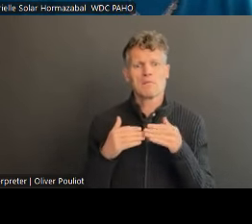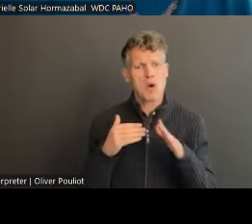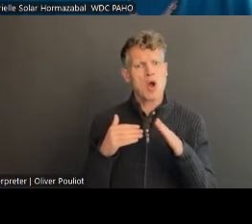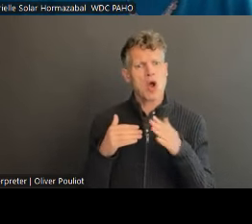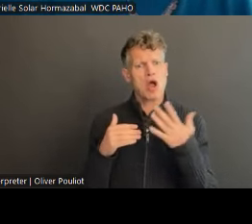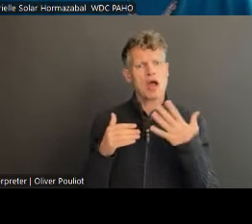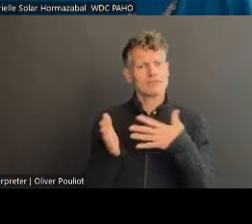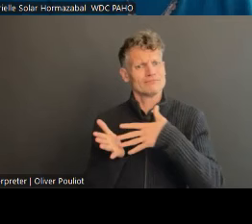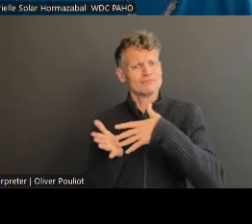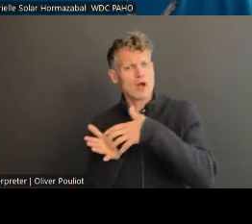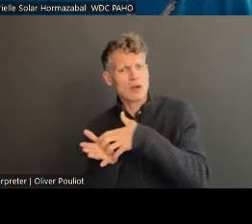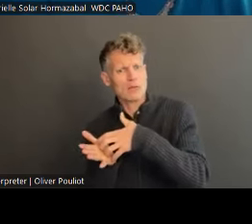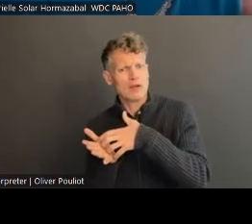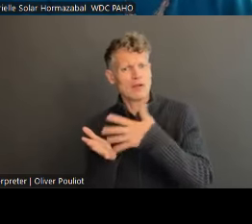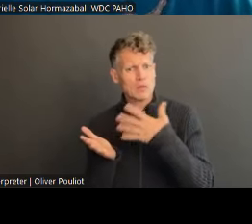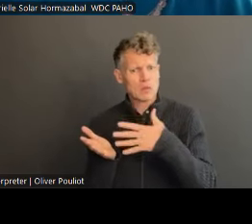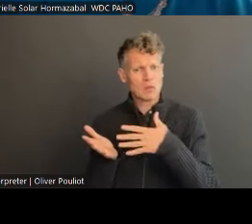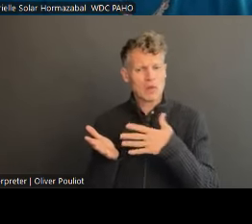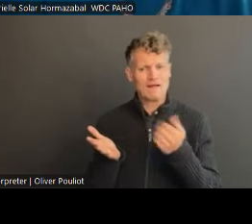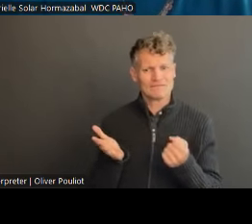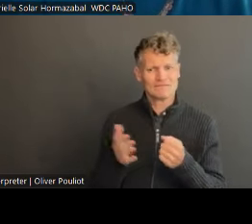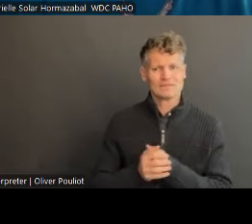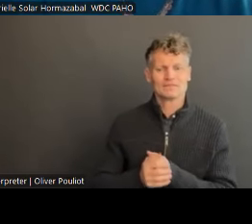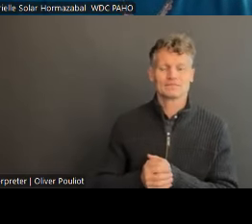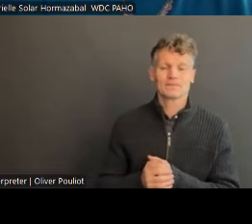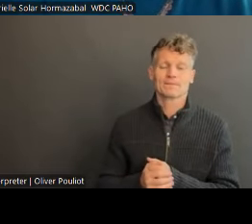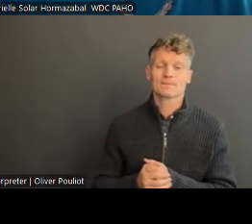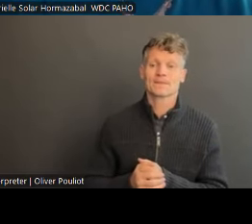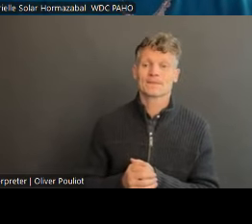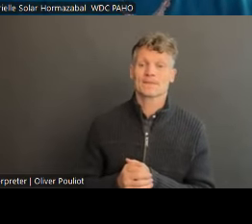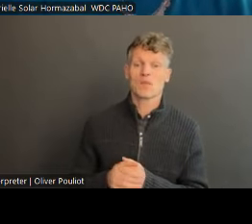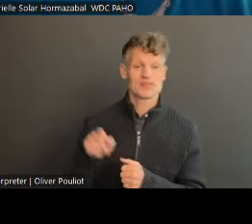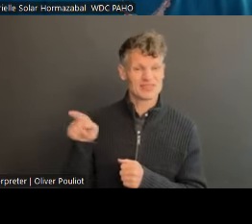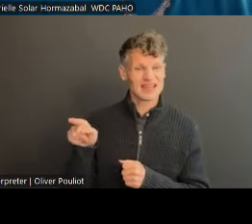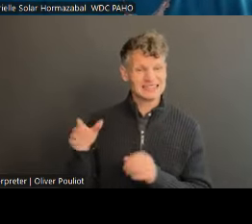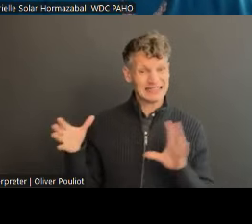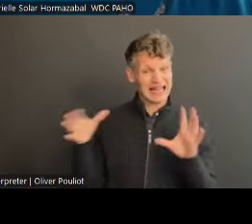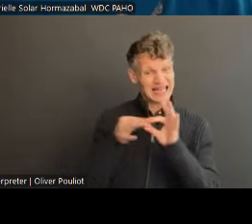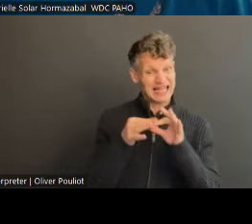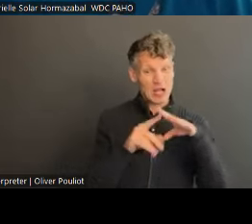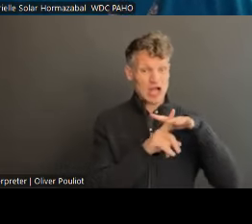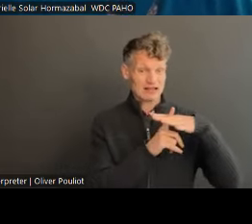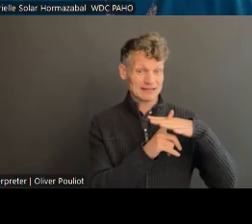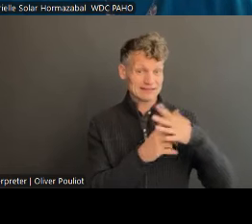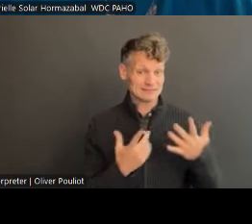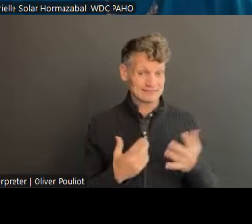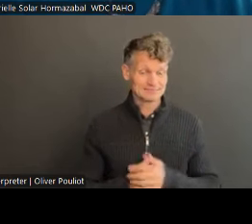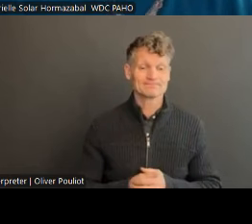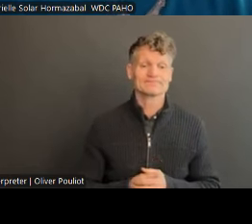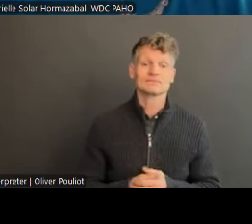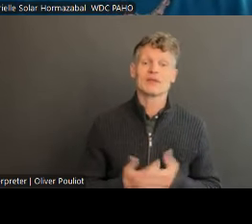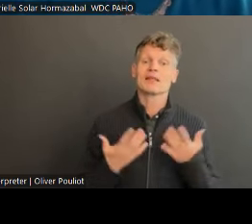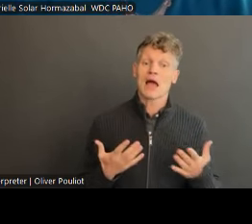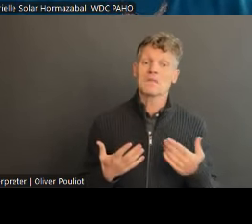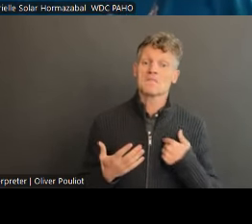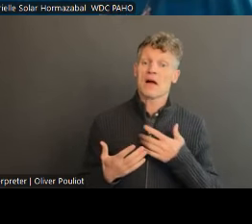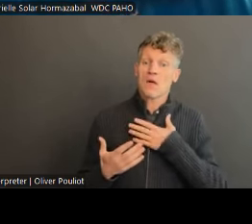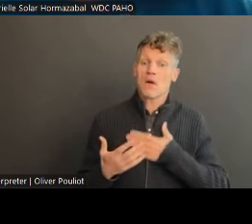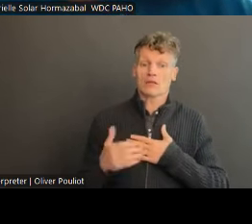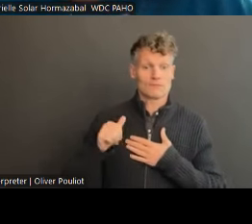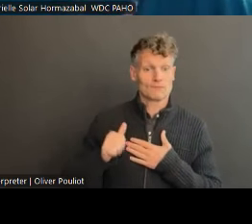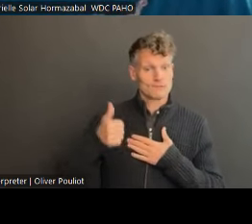is problemas based on the sanitarios. context in Y which lo this primero health que quiero problem is rescatar en este based. So, sentido the first es thing que that I cuando would like to miramos mention in el this regard proceso is de that when salud we y